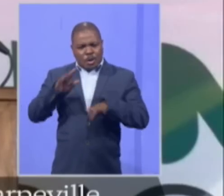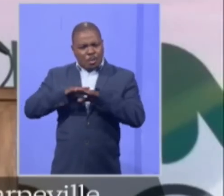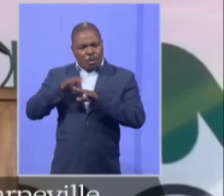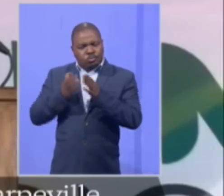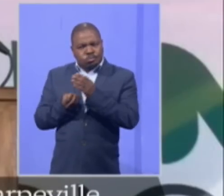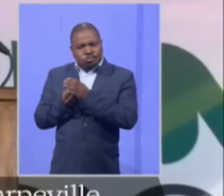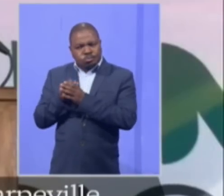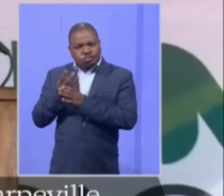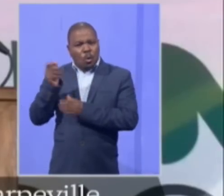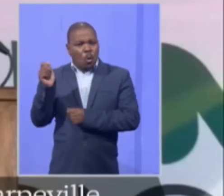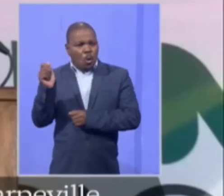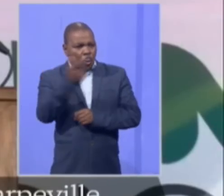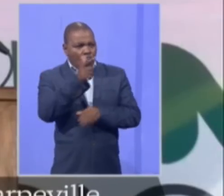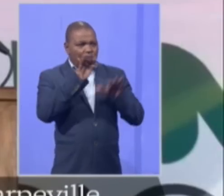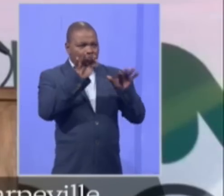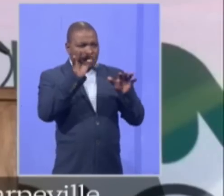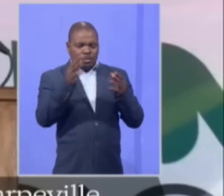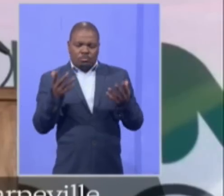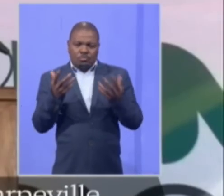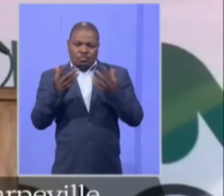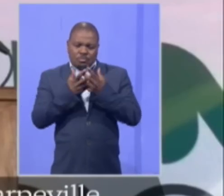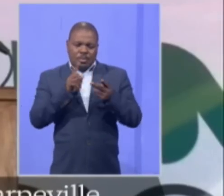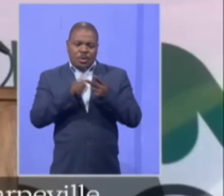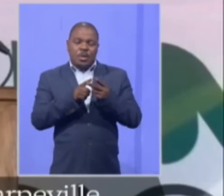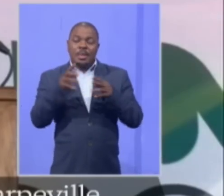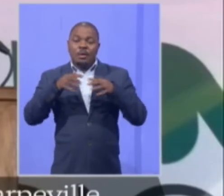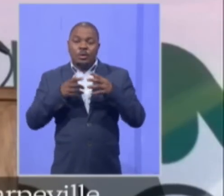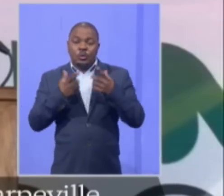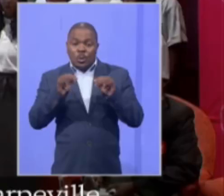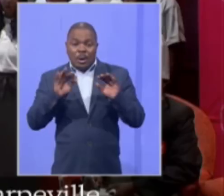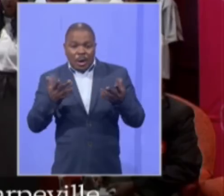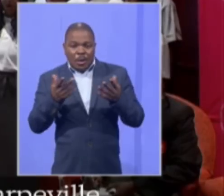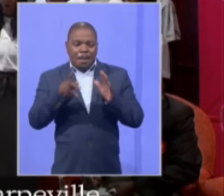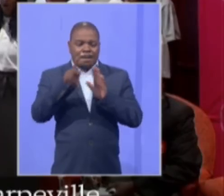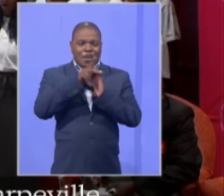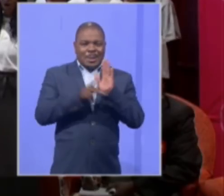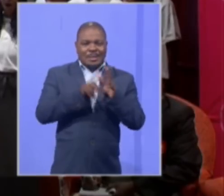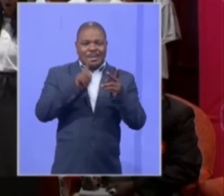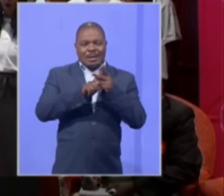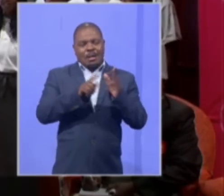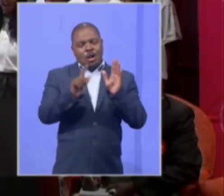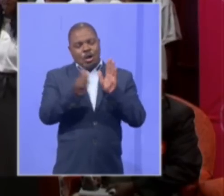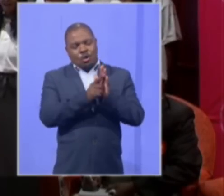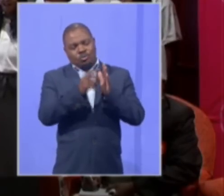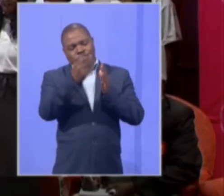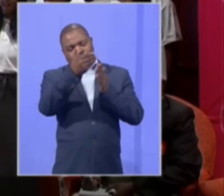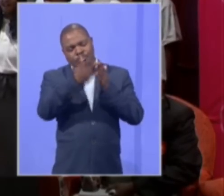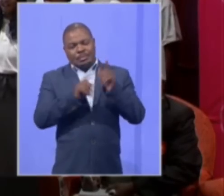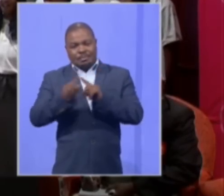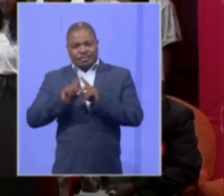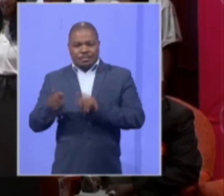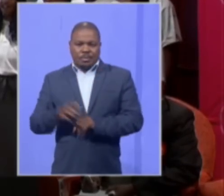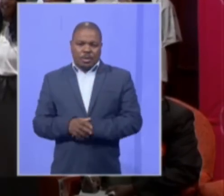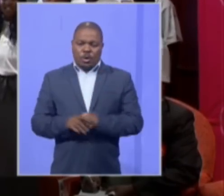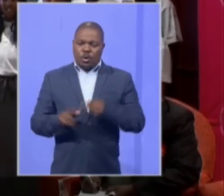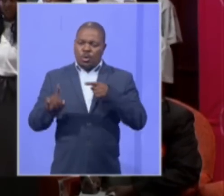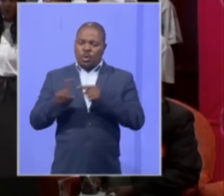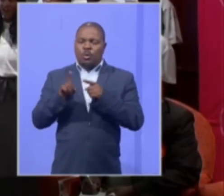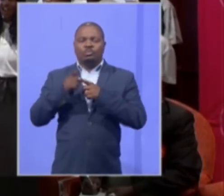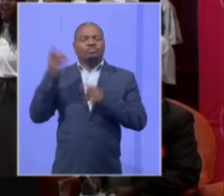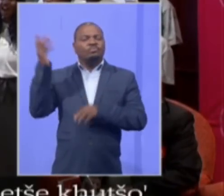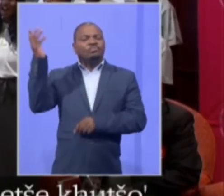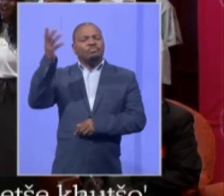citizens through various policies and legislative frameworks. Go le bjalo diboledi moletlong wa go keteka letšatši la ditokelo tša botho